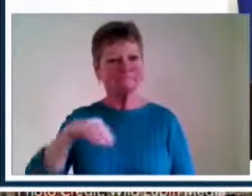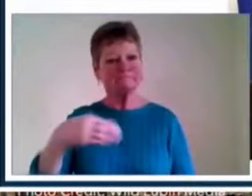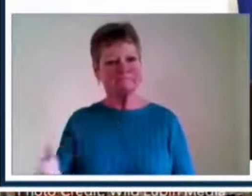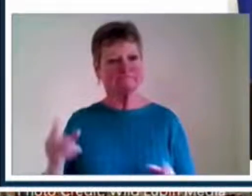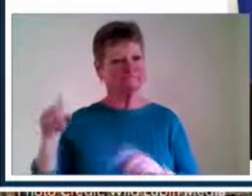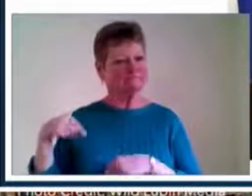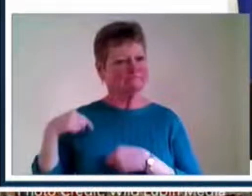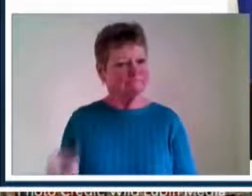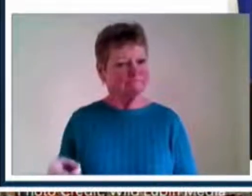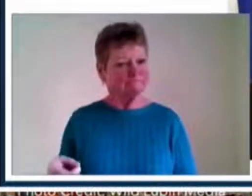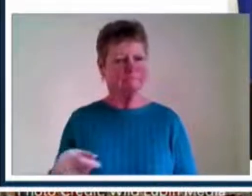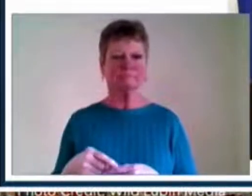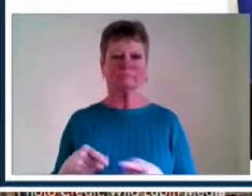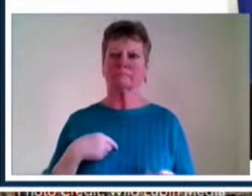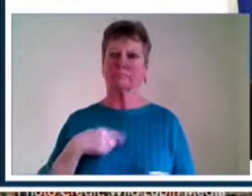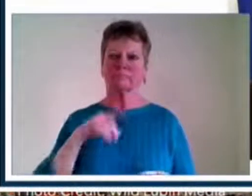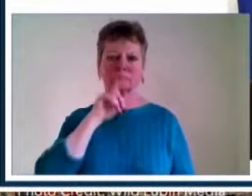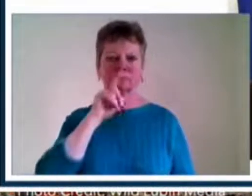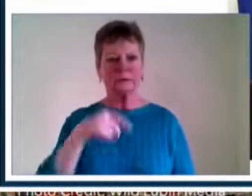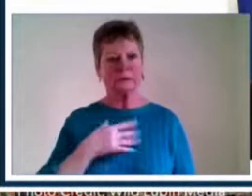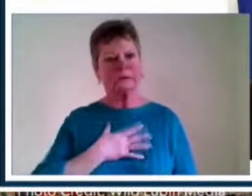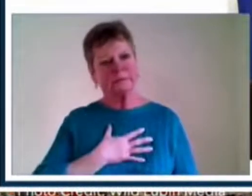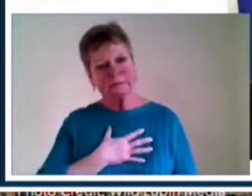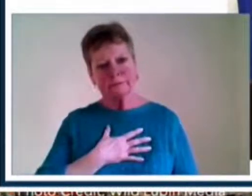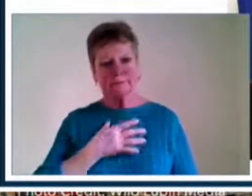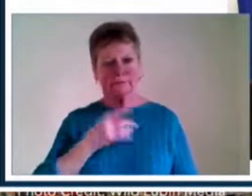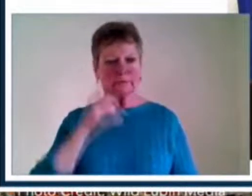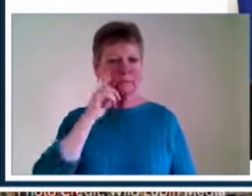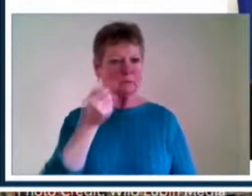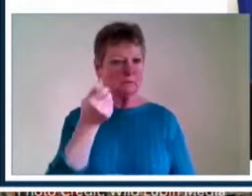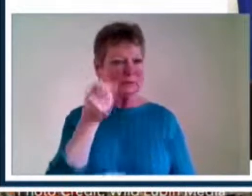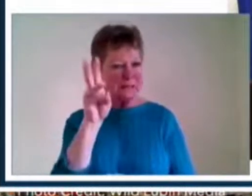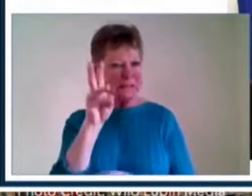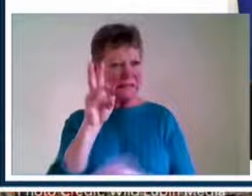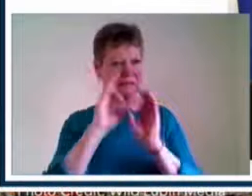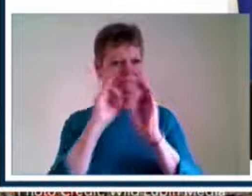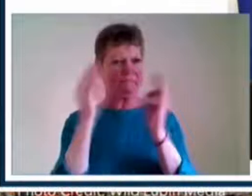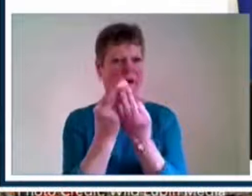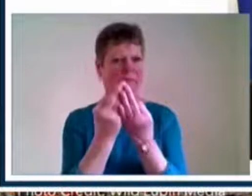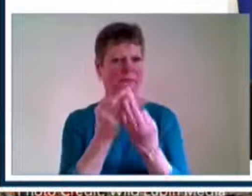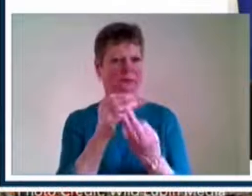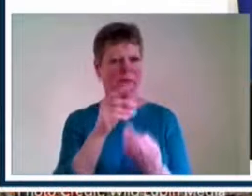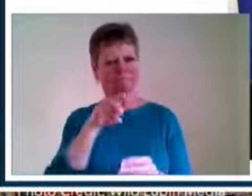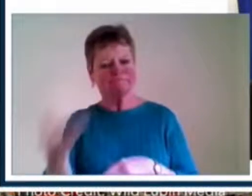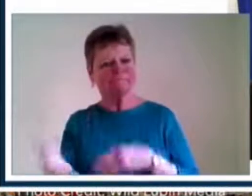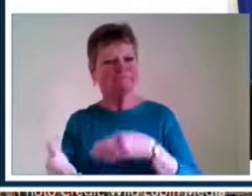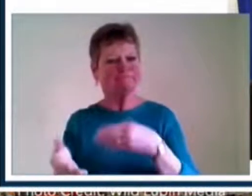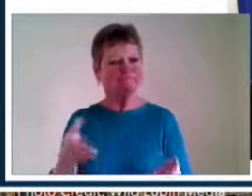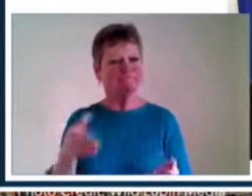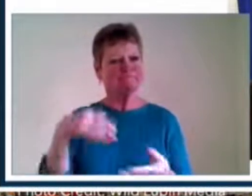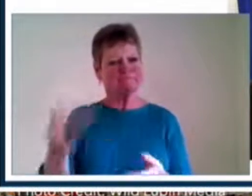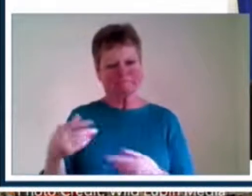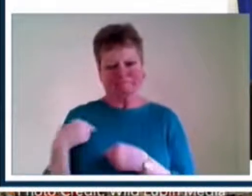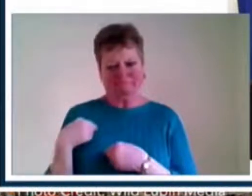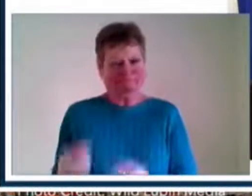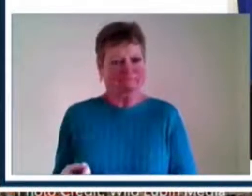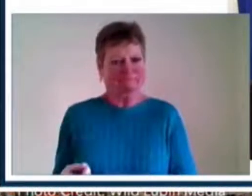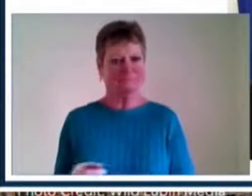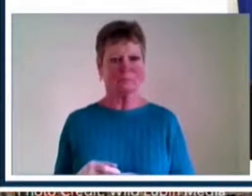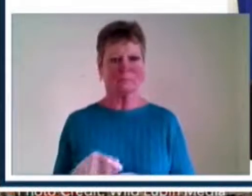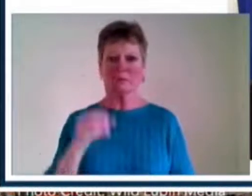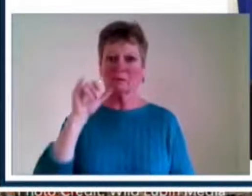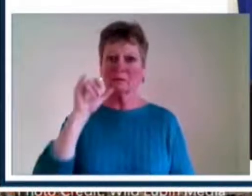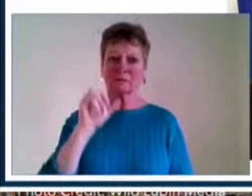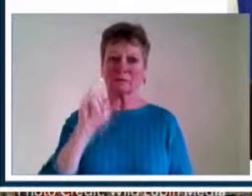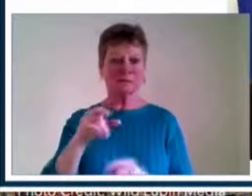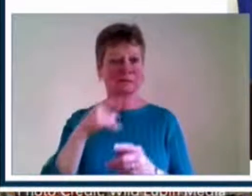My sincere condolences to the 16 families who have lost loved ones since that time. The impact of this wave has been